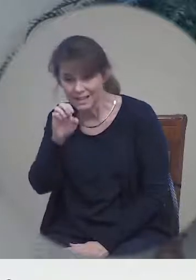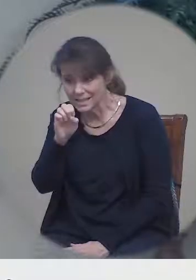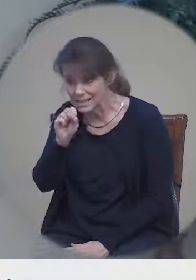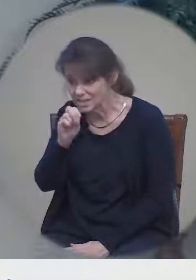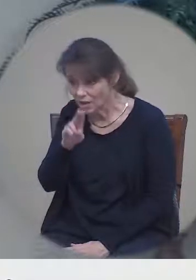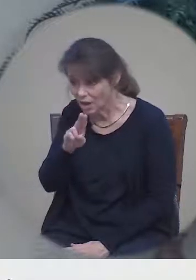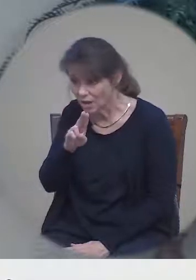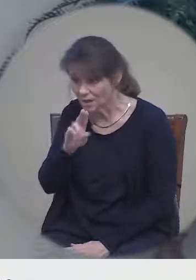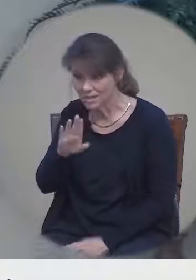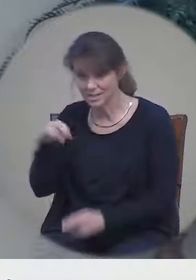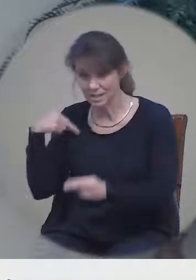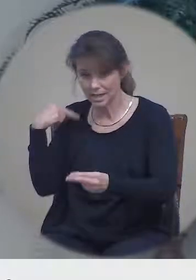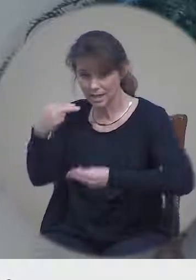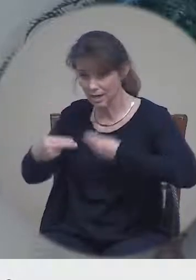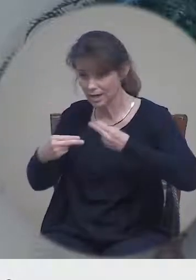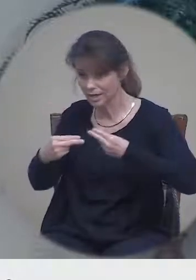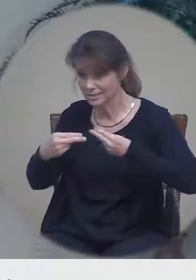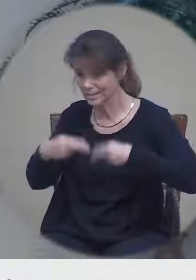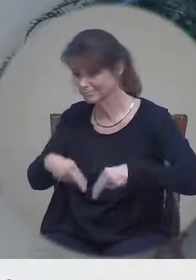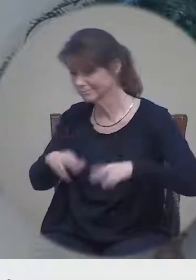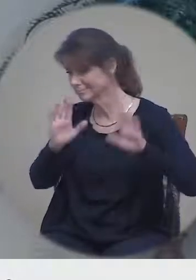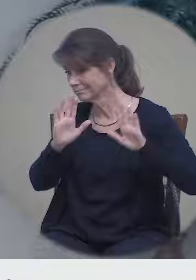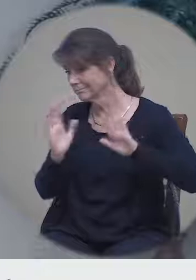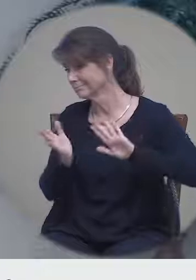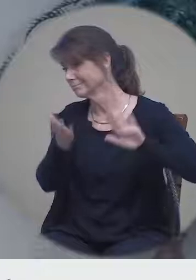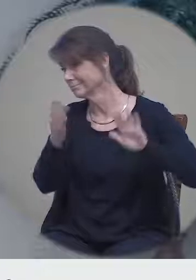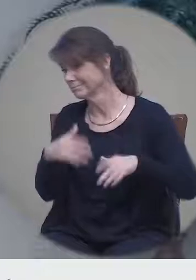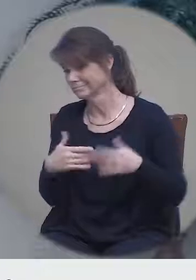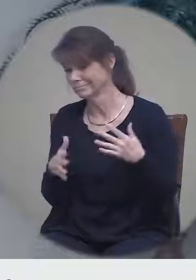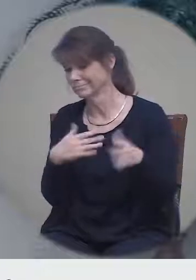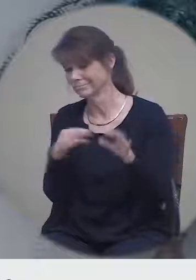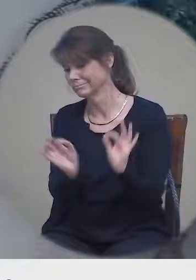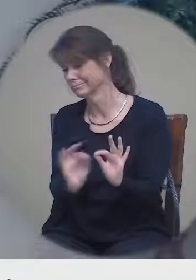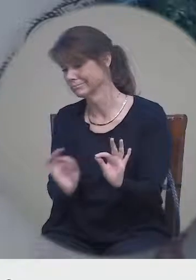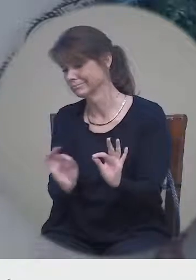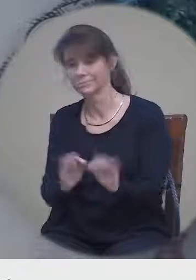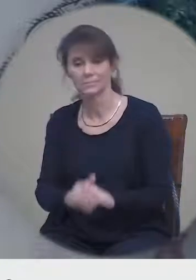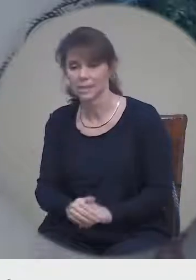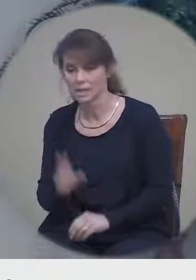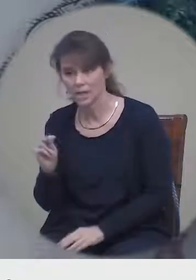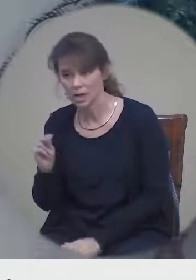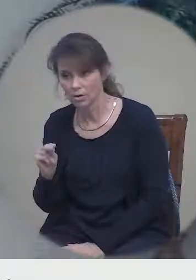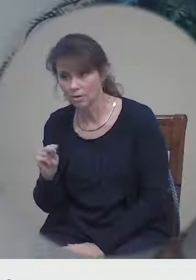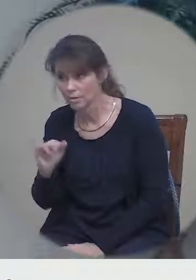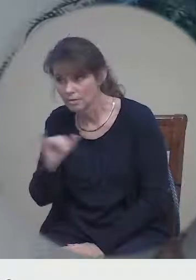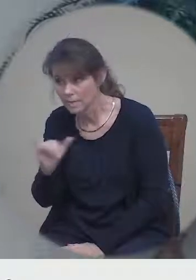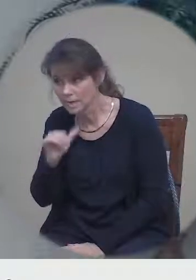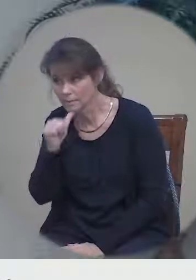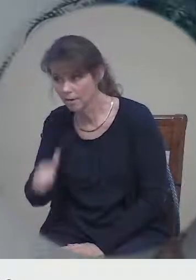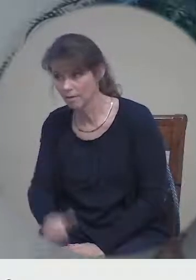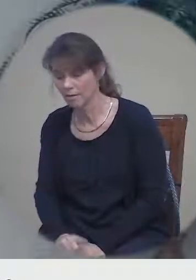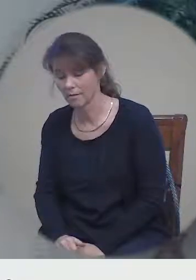It's not common. What awaits you in heaven is special. It's particularly